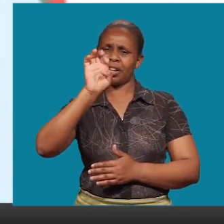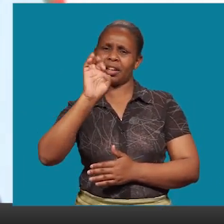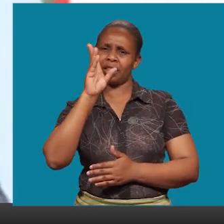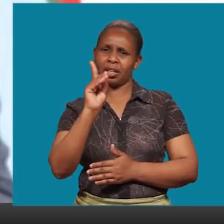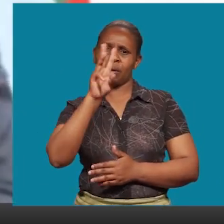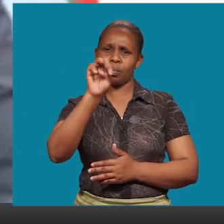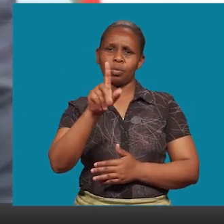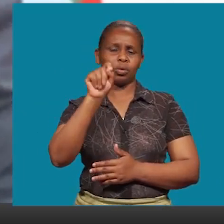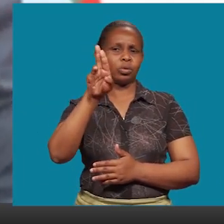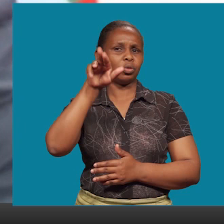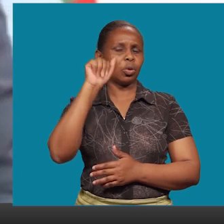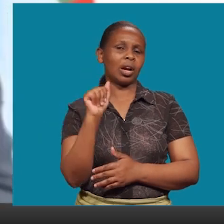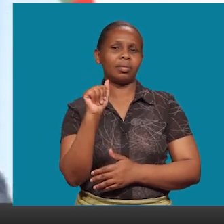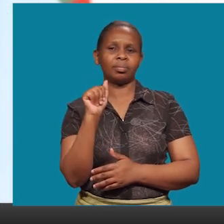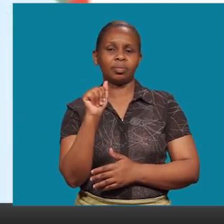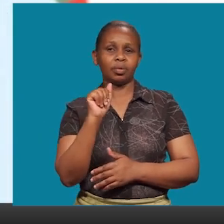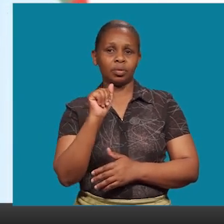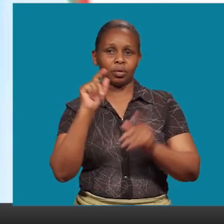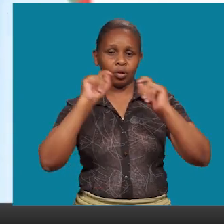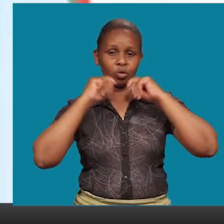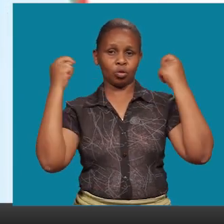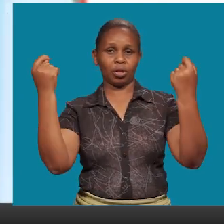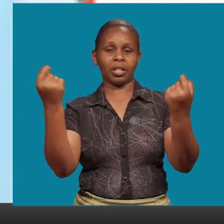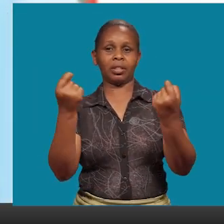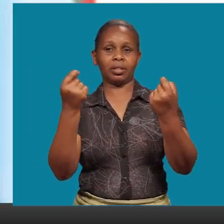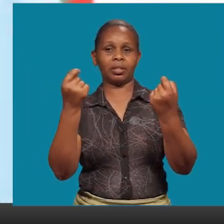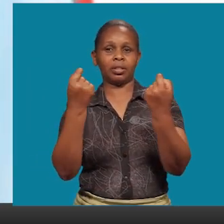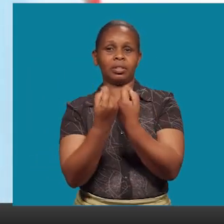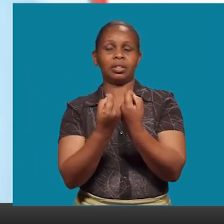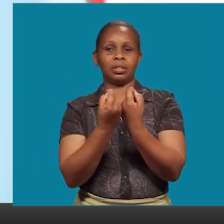Foreign and Diaspora Affairs, the Honorable Alfred Mutua,